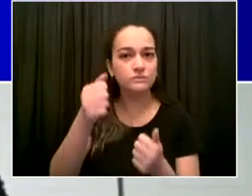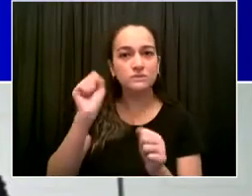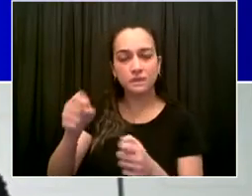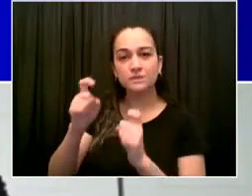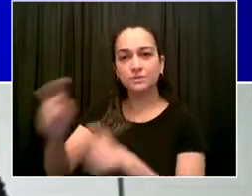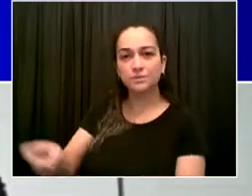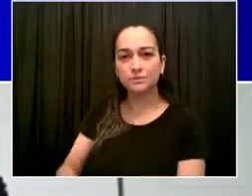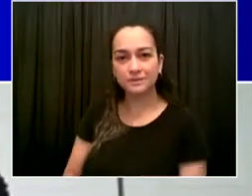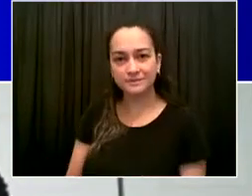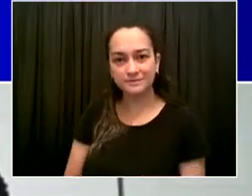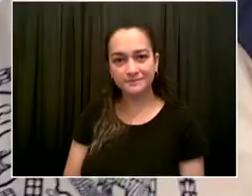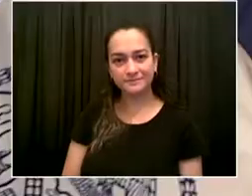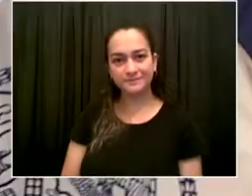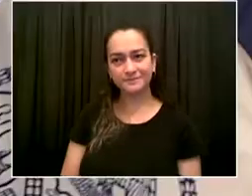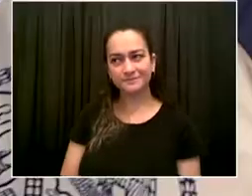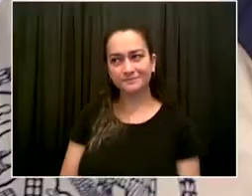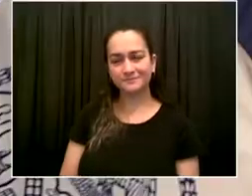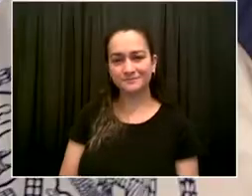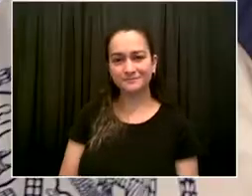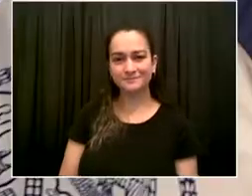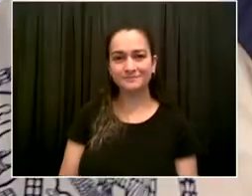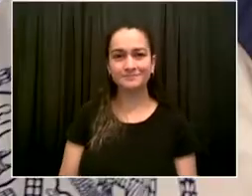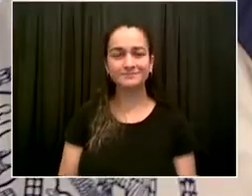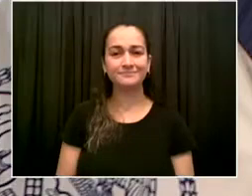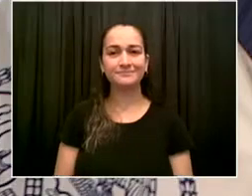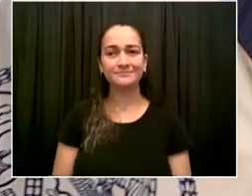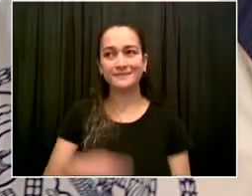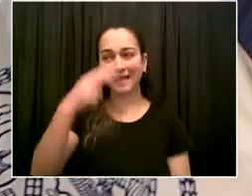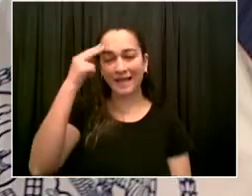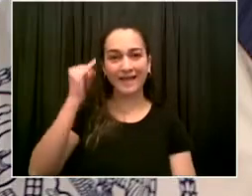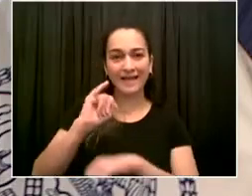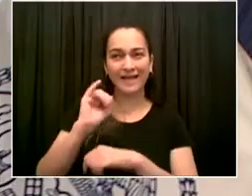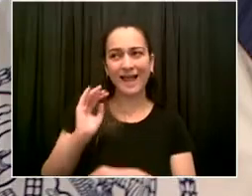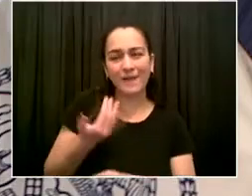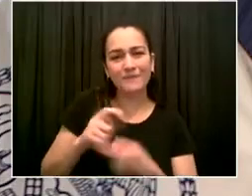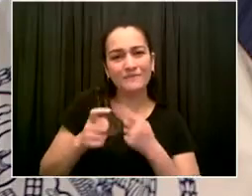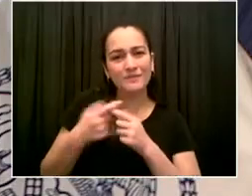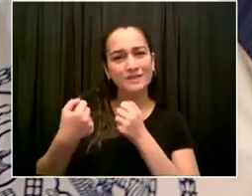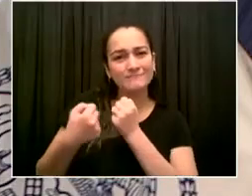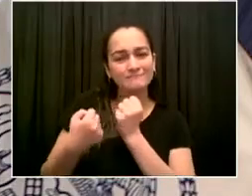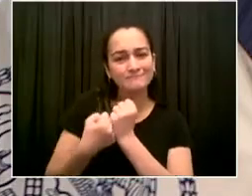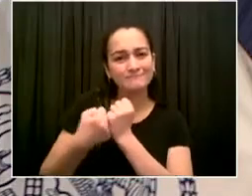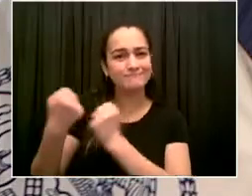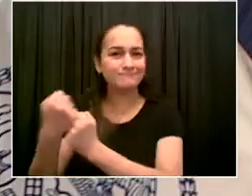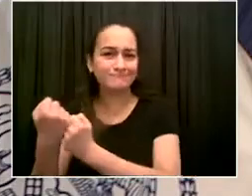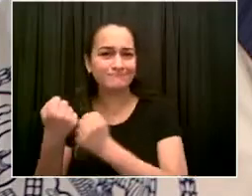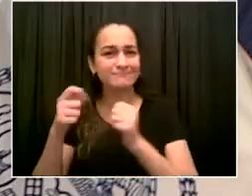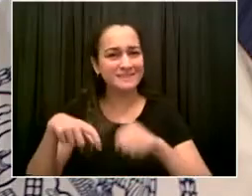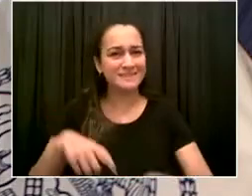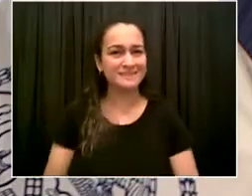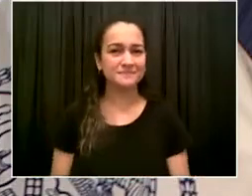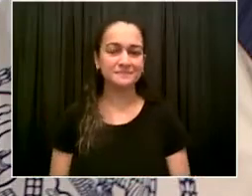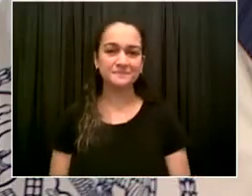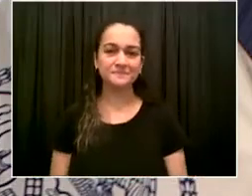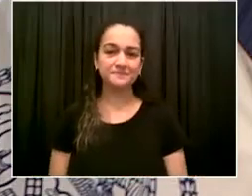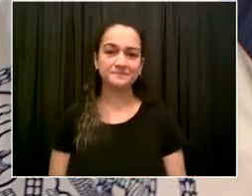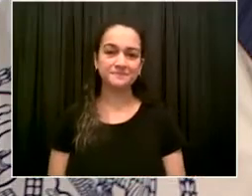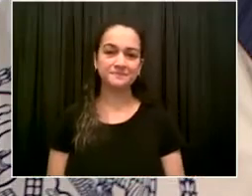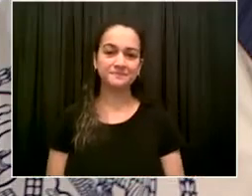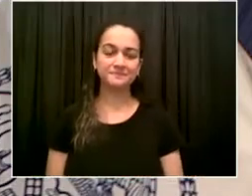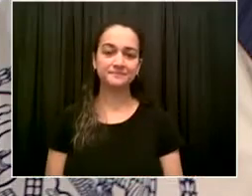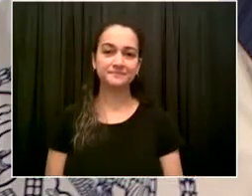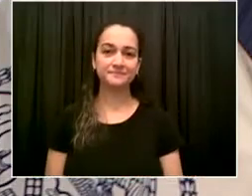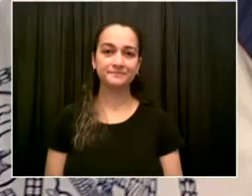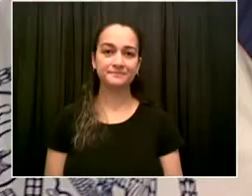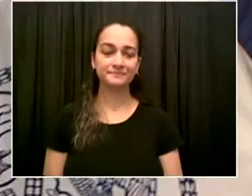Thank you. Thank you. La Union fait la force. All right. Thank you. So everybody, so much